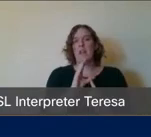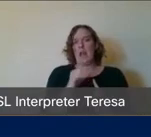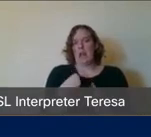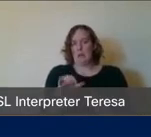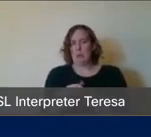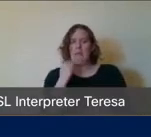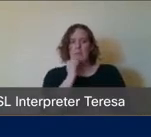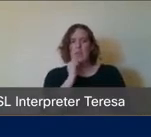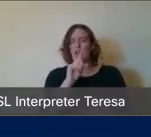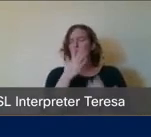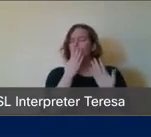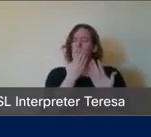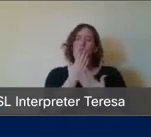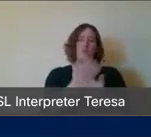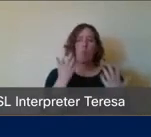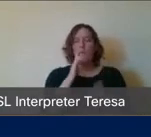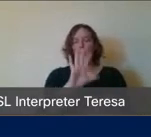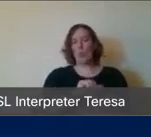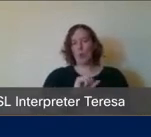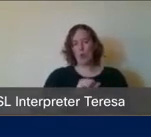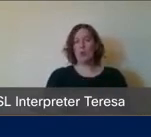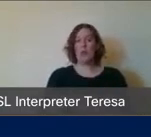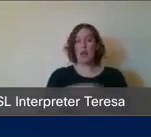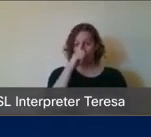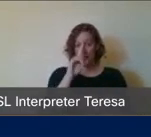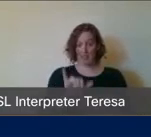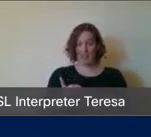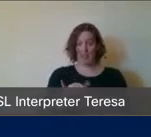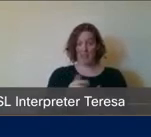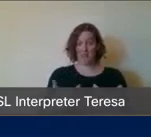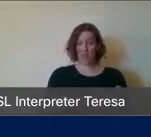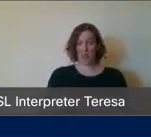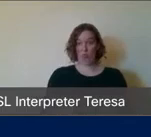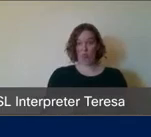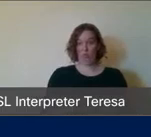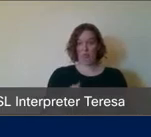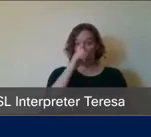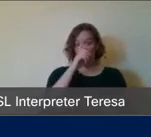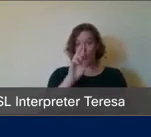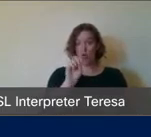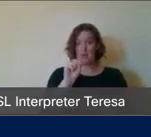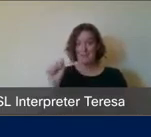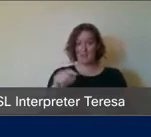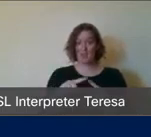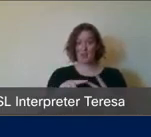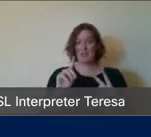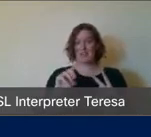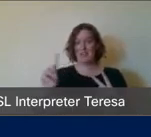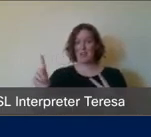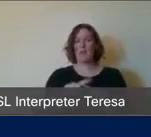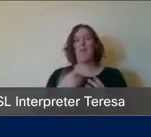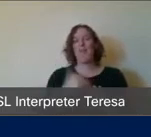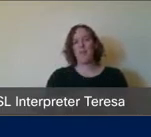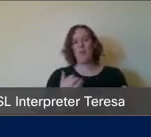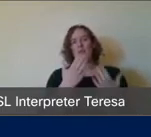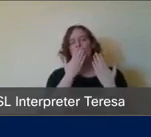to thank you for your work. And I think with that kind of closes it out for RSA and DDD. But again, I just wanted to say thank you to